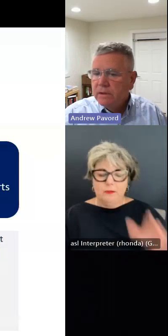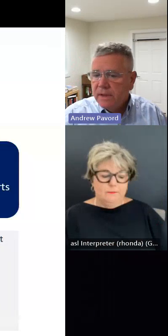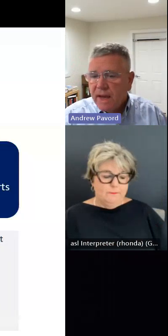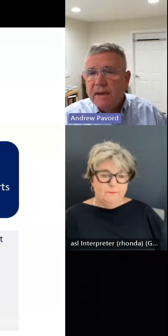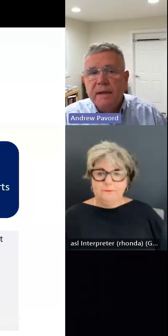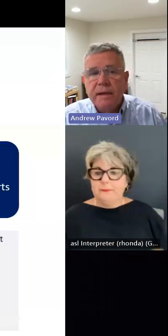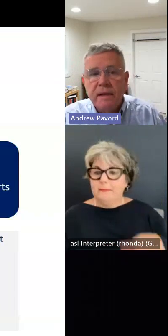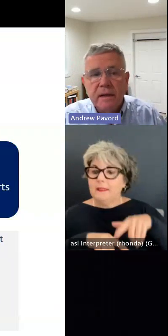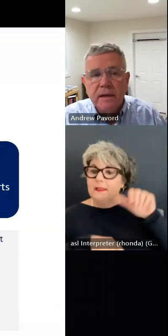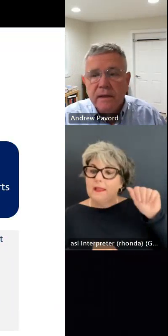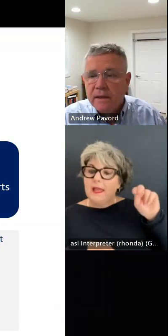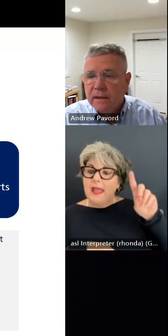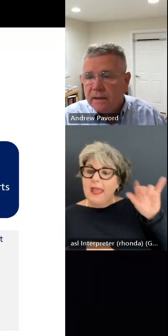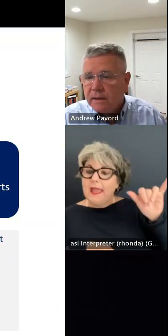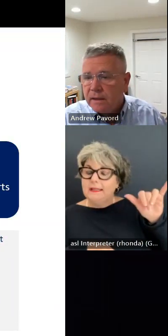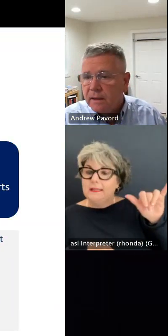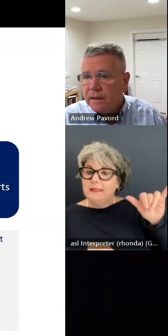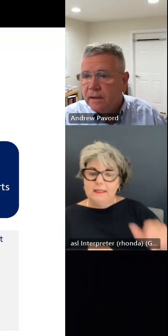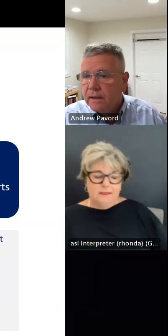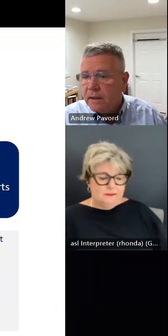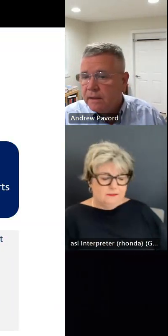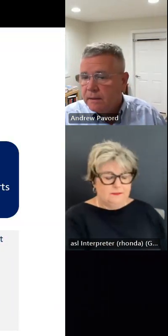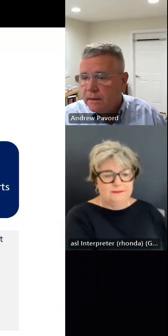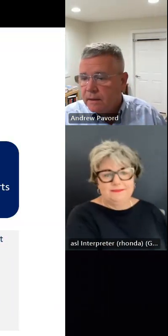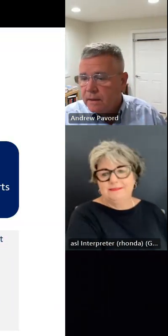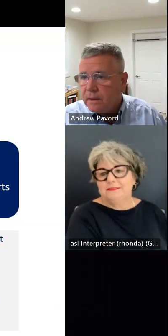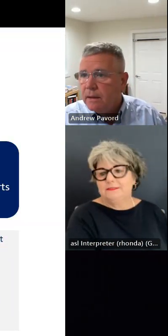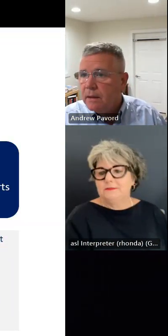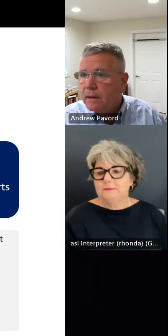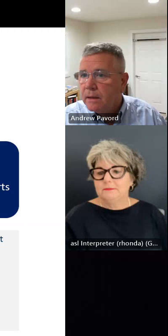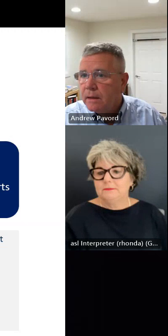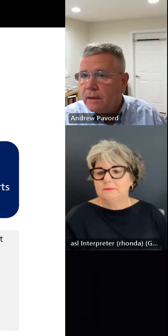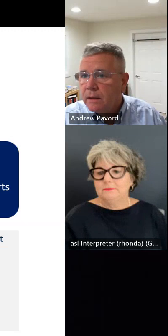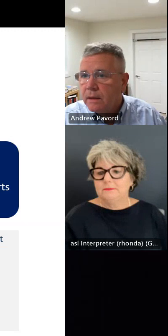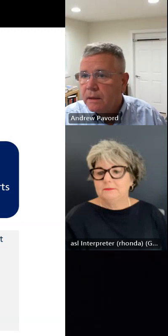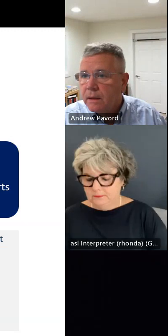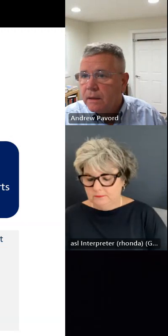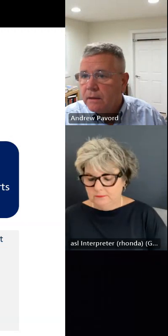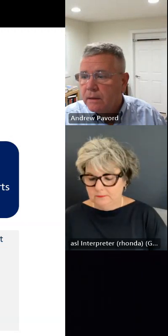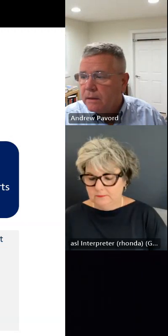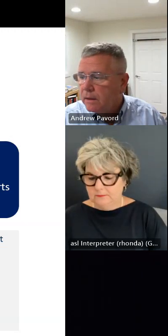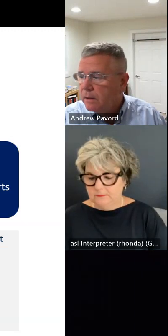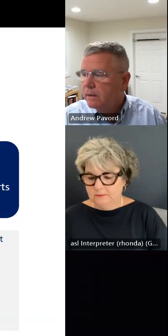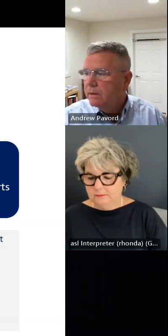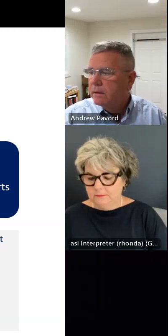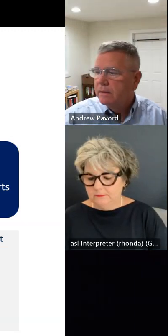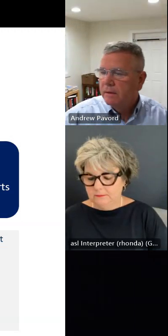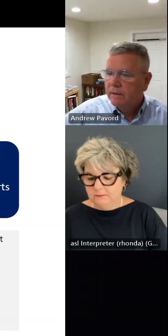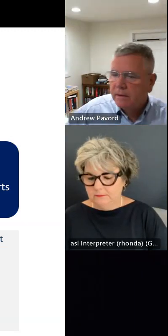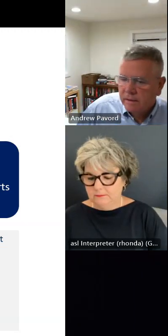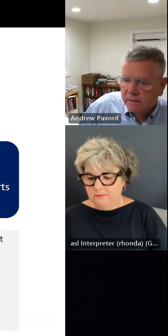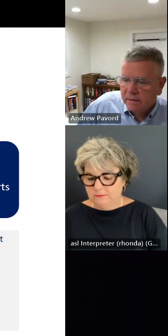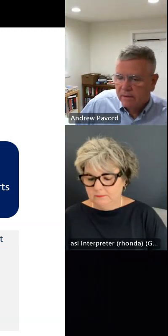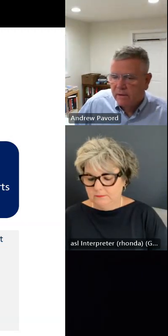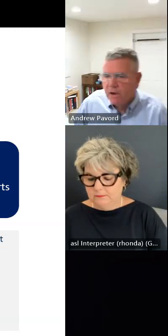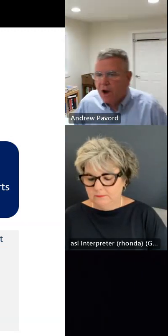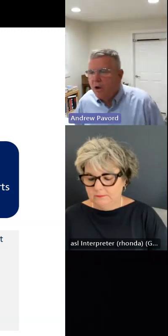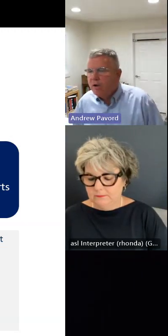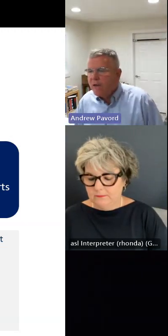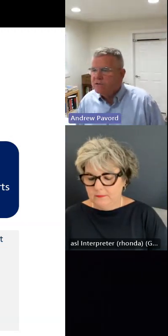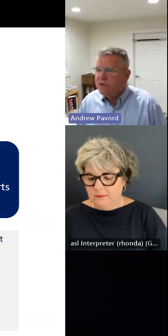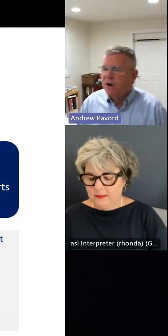Andy? Yeah. Great job. Great job. Can we slow down just a little bit? We have the